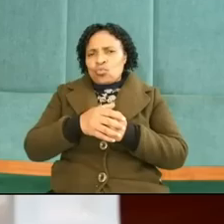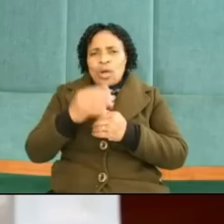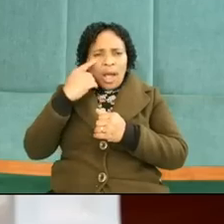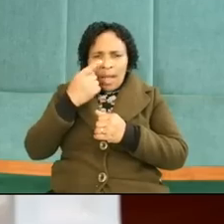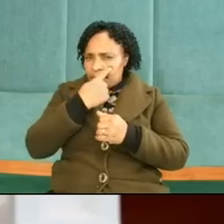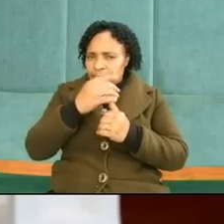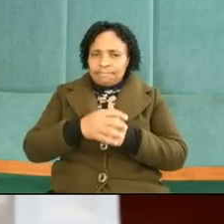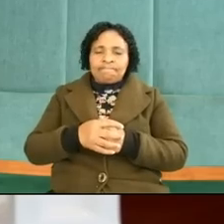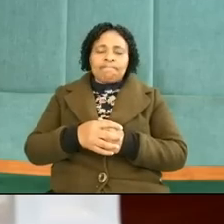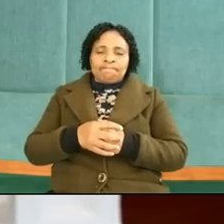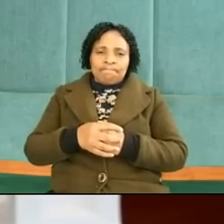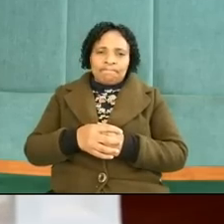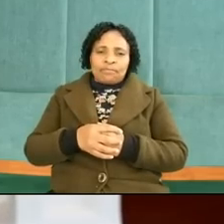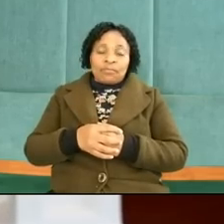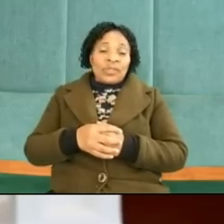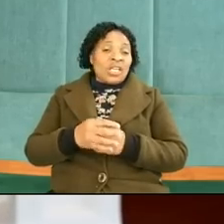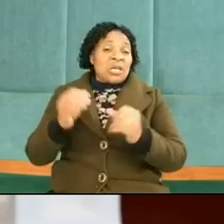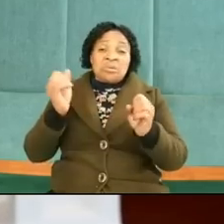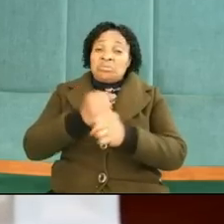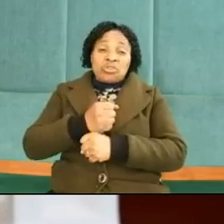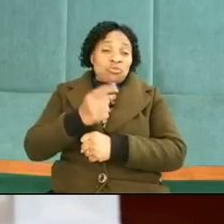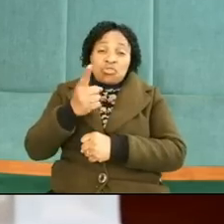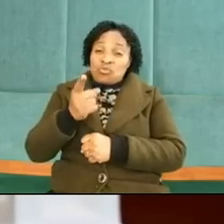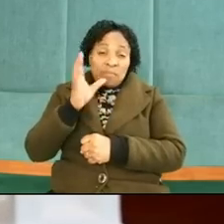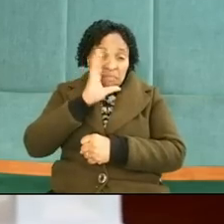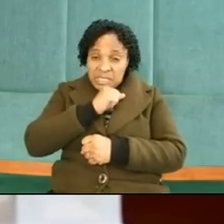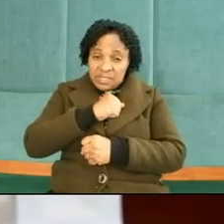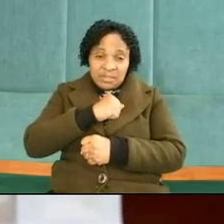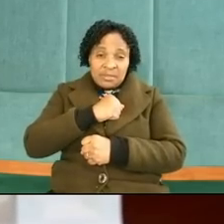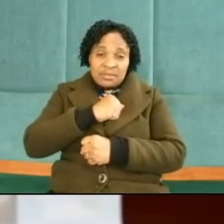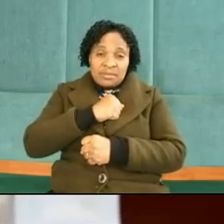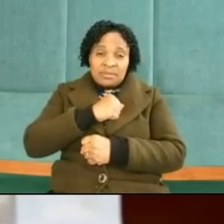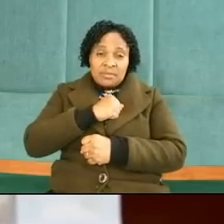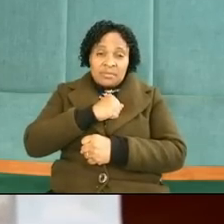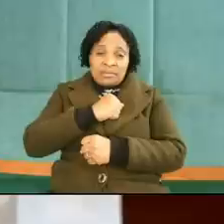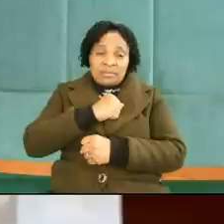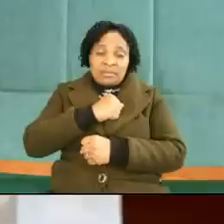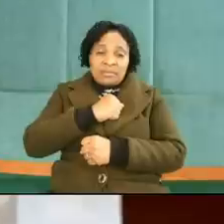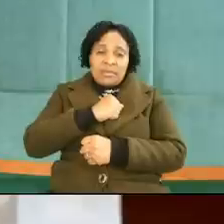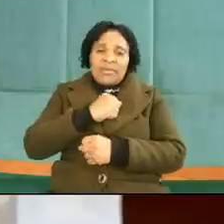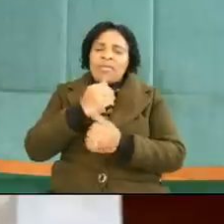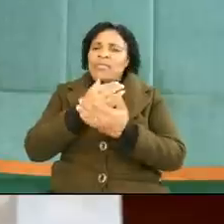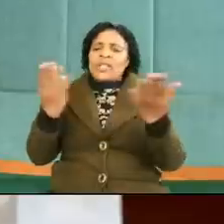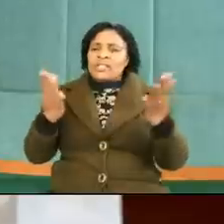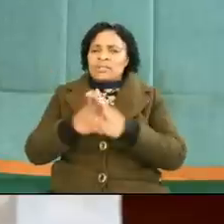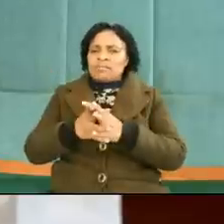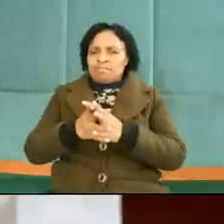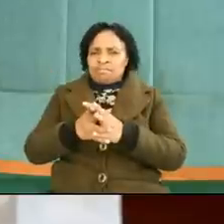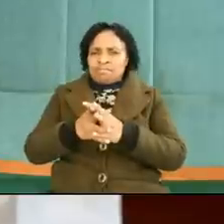eyes. Do not be mistaken to think that we may not be the